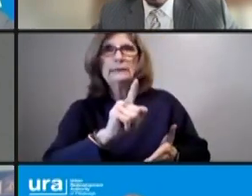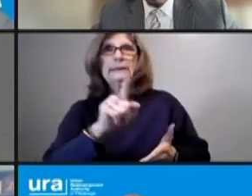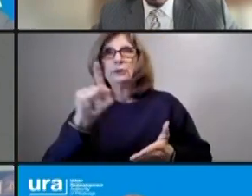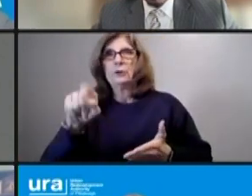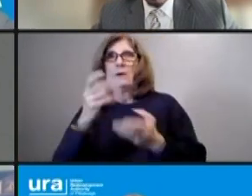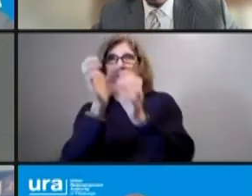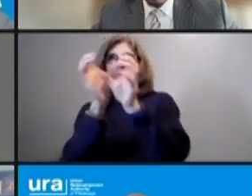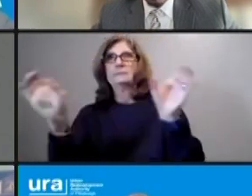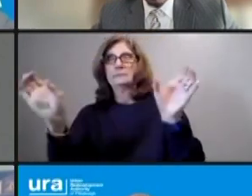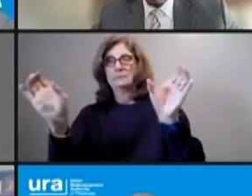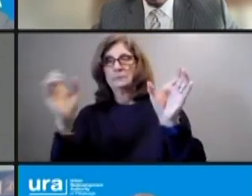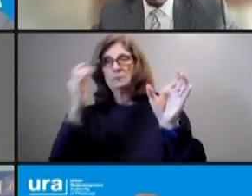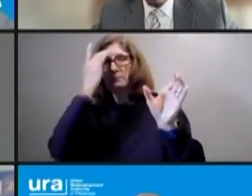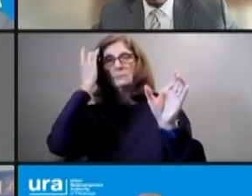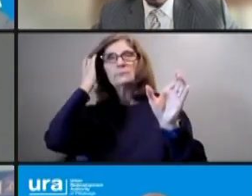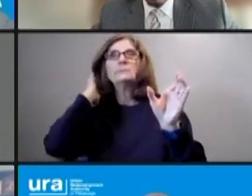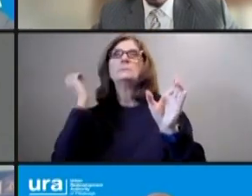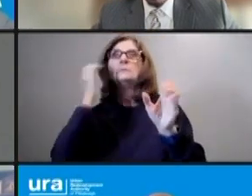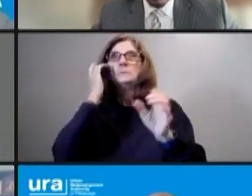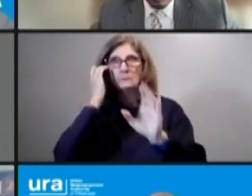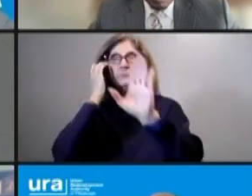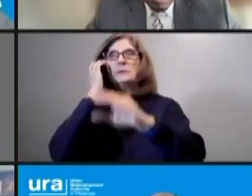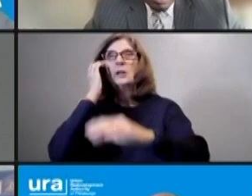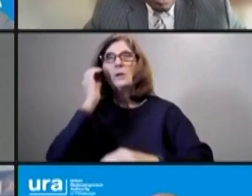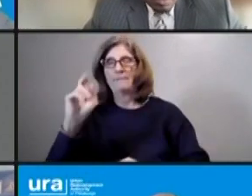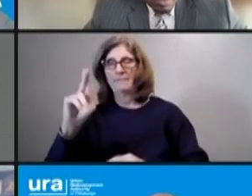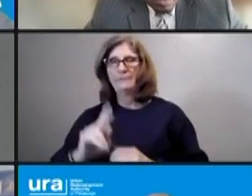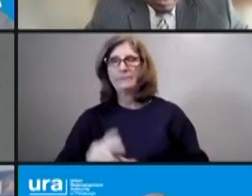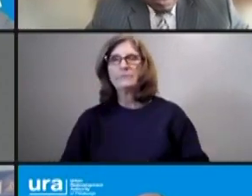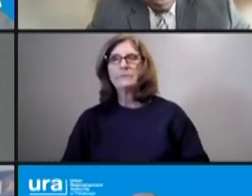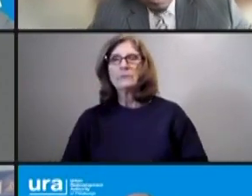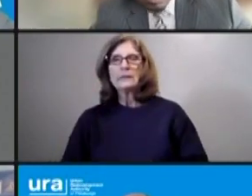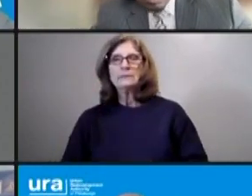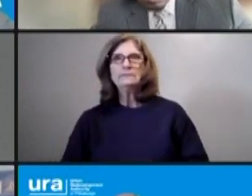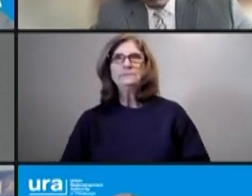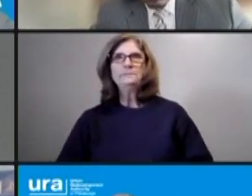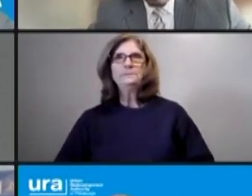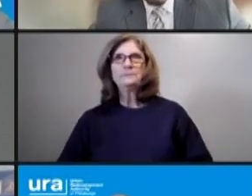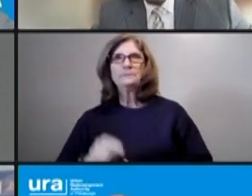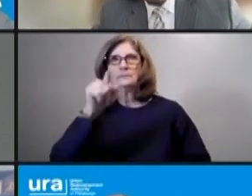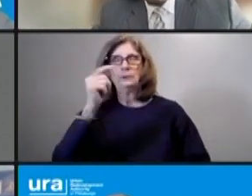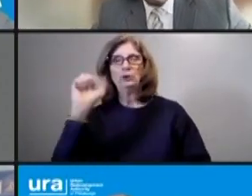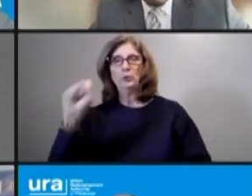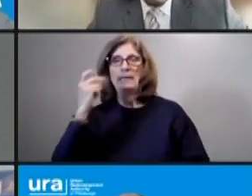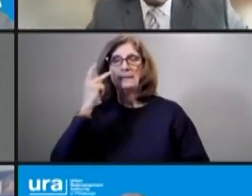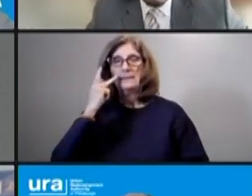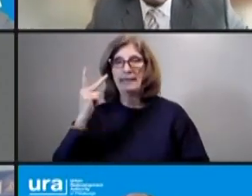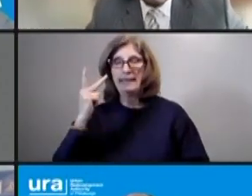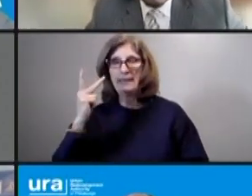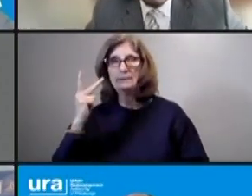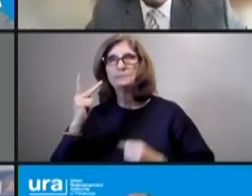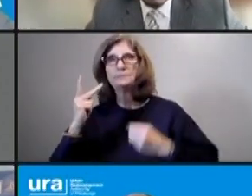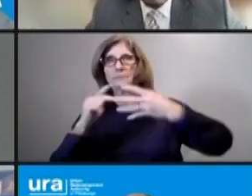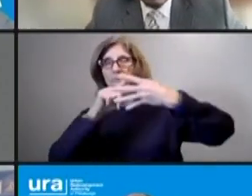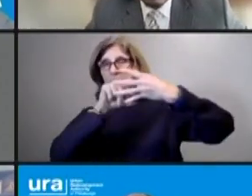If this will let me go to the next screen. There we go. So here you can see is our